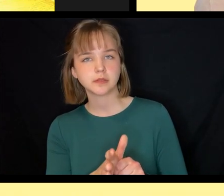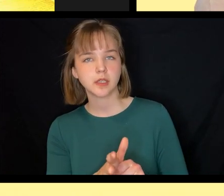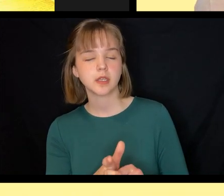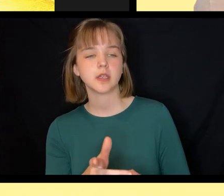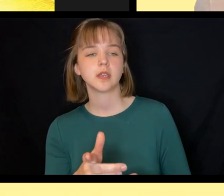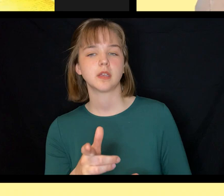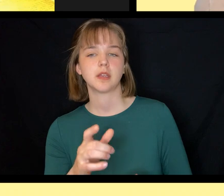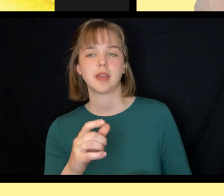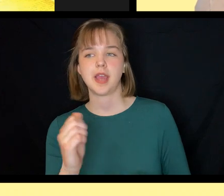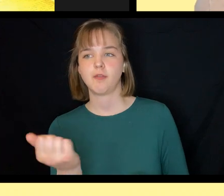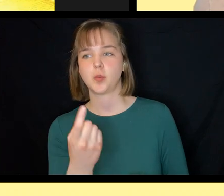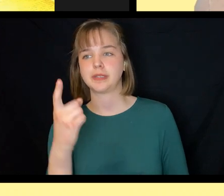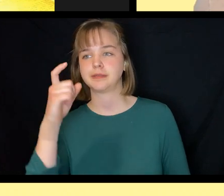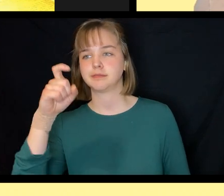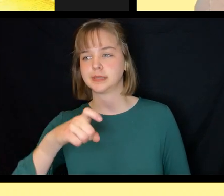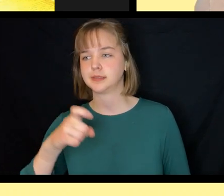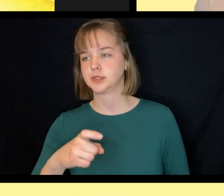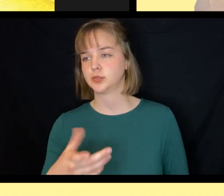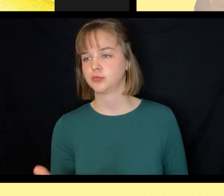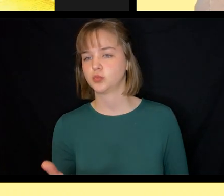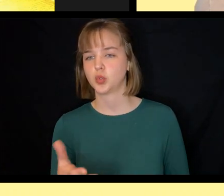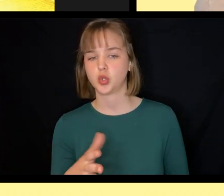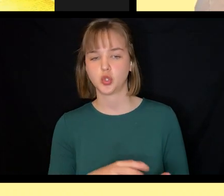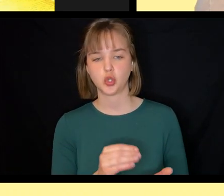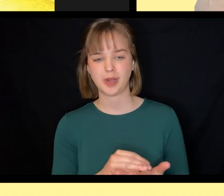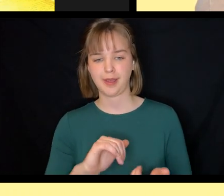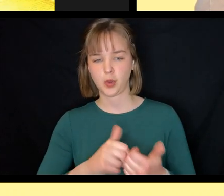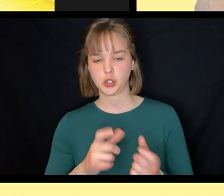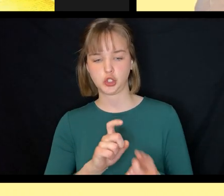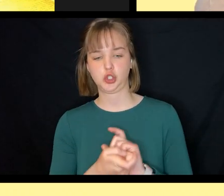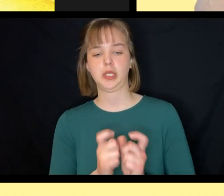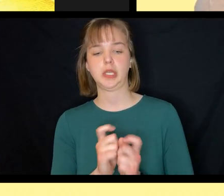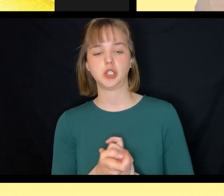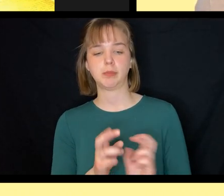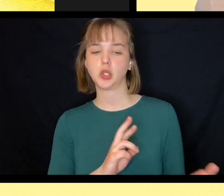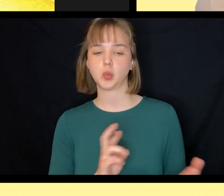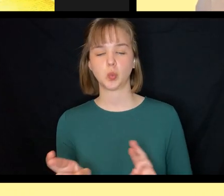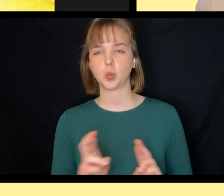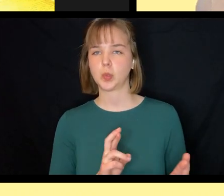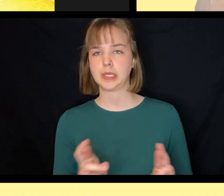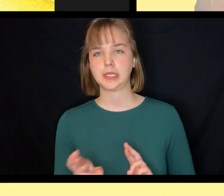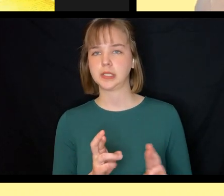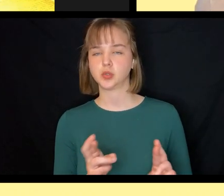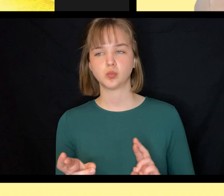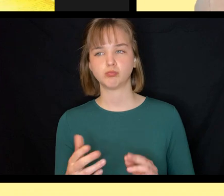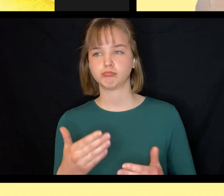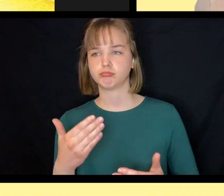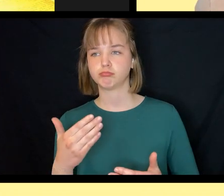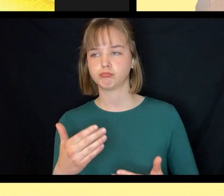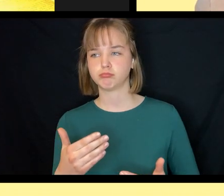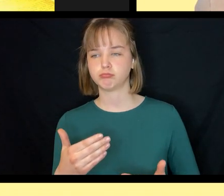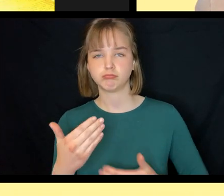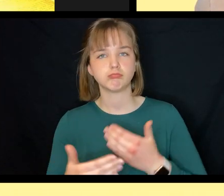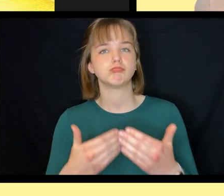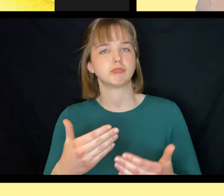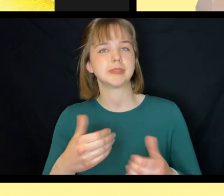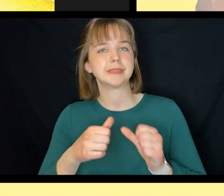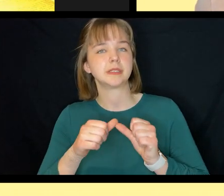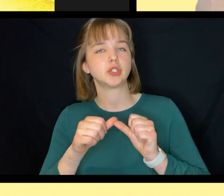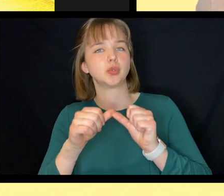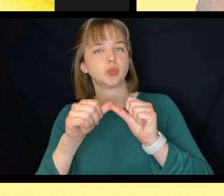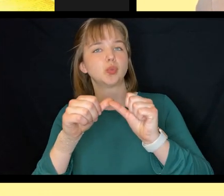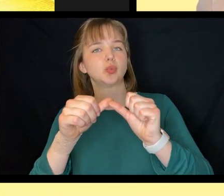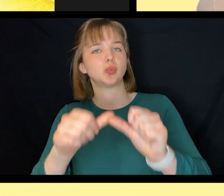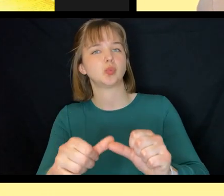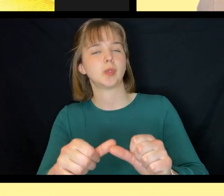easier go of it just because you're so used to having to adapt and find ways to make things work for you. Yes, definitely. Adapt.